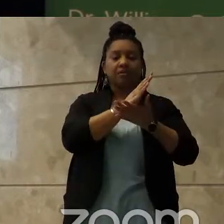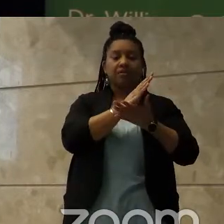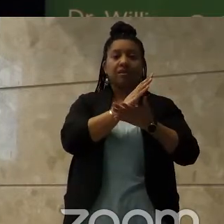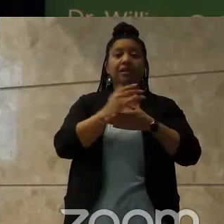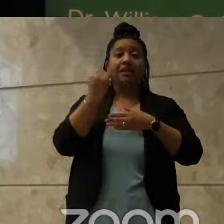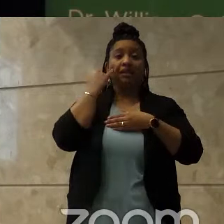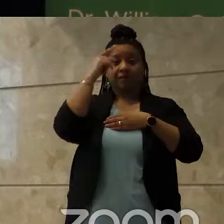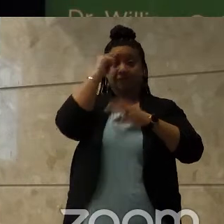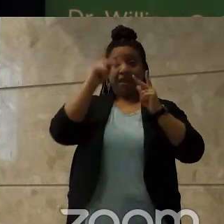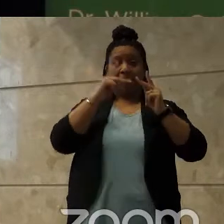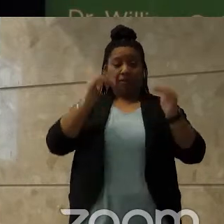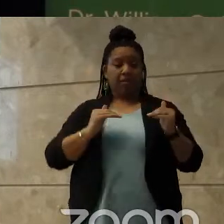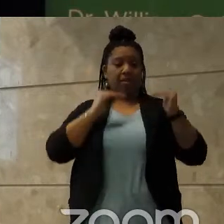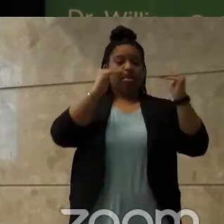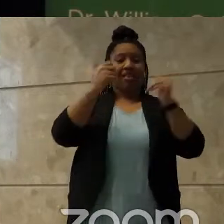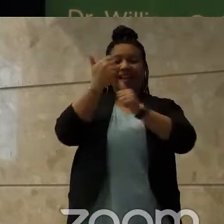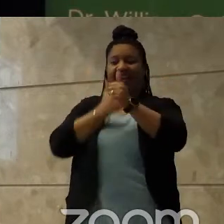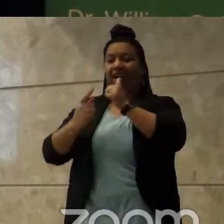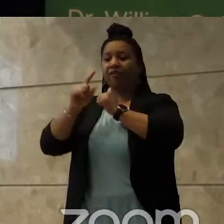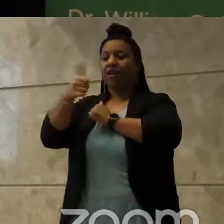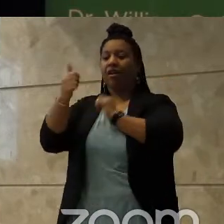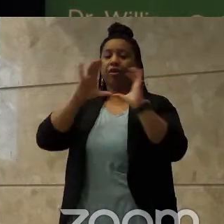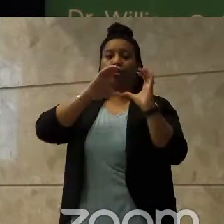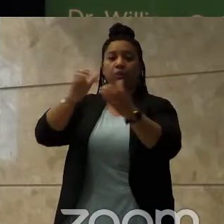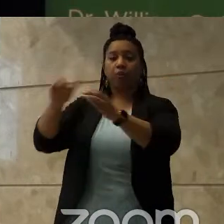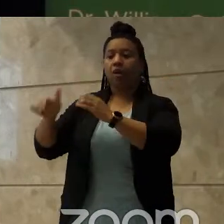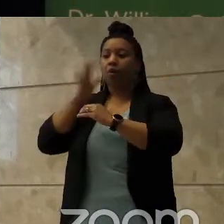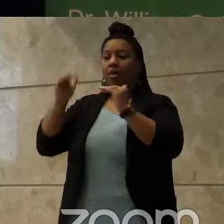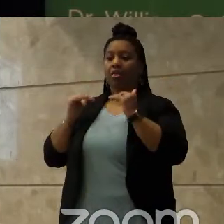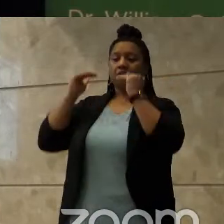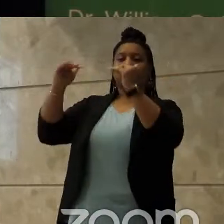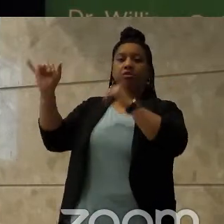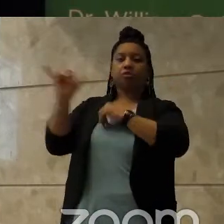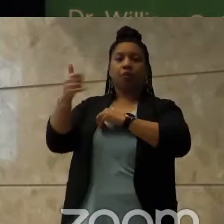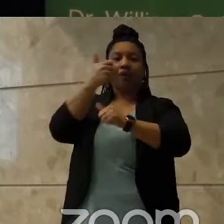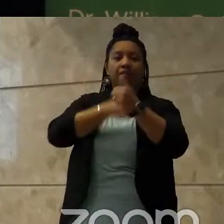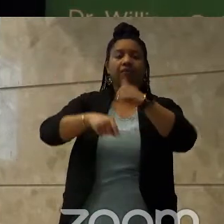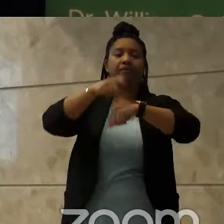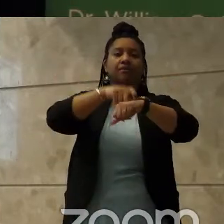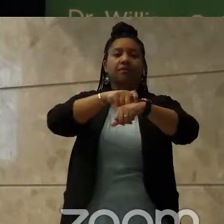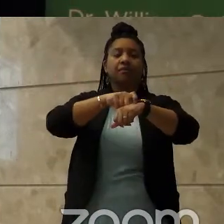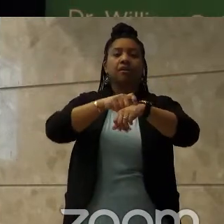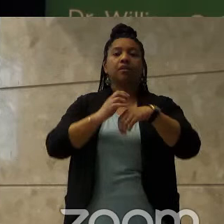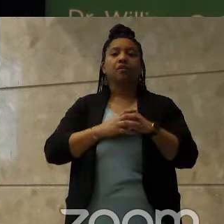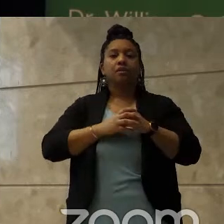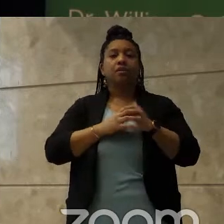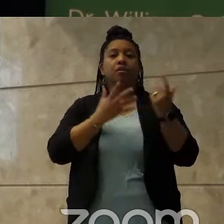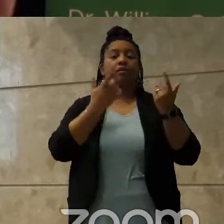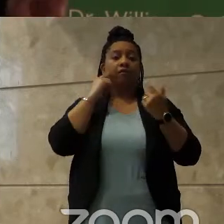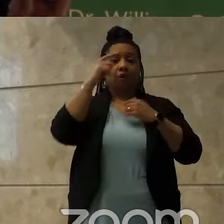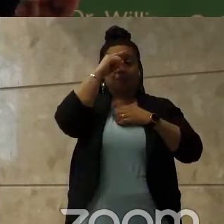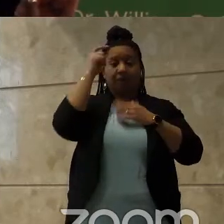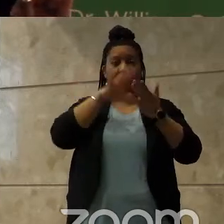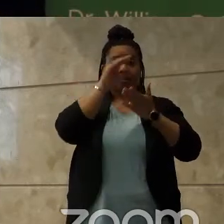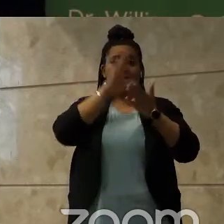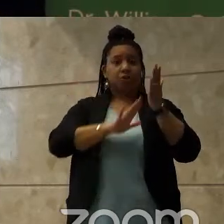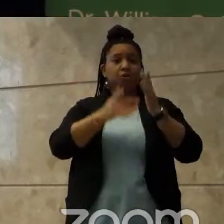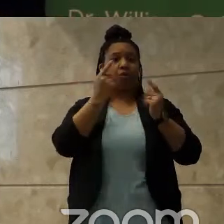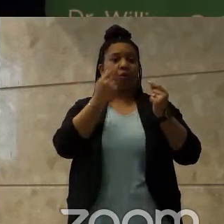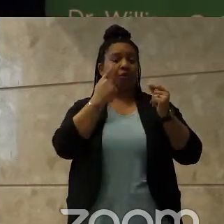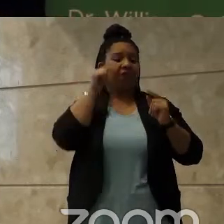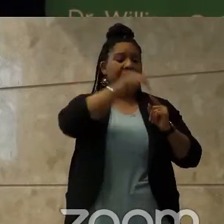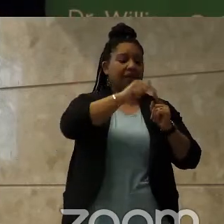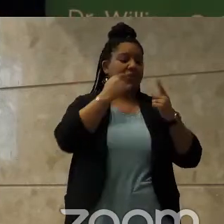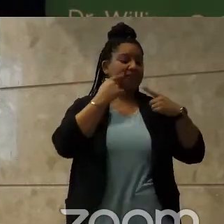has benefited each single time, right? What we do for Black students when they succeed becomes best practice for everyone